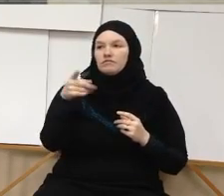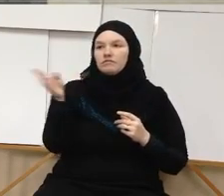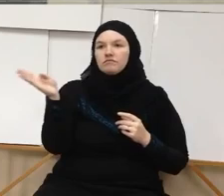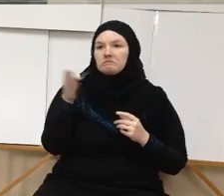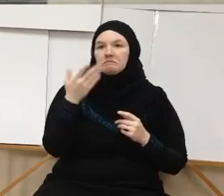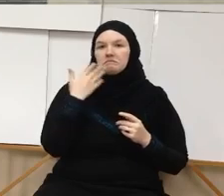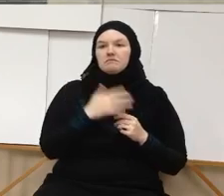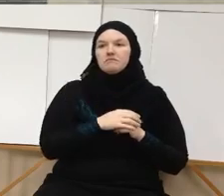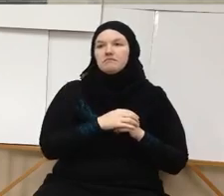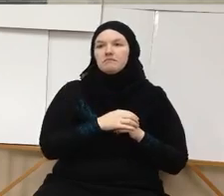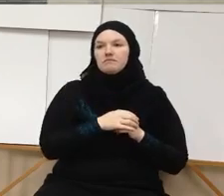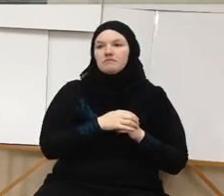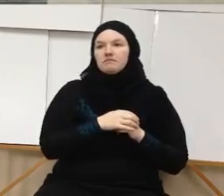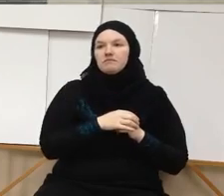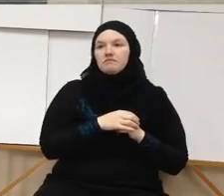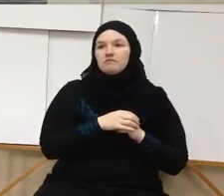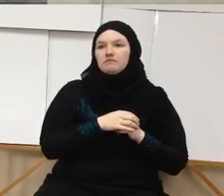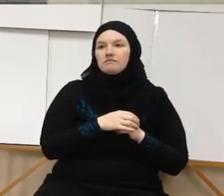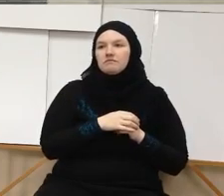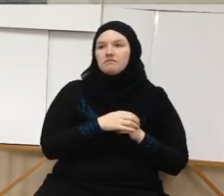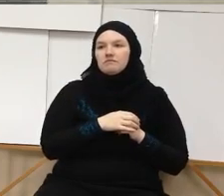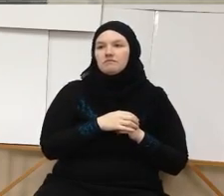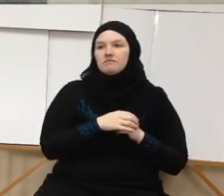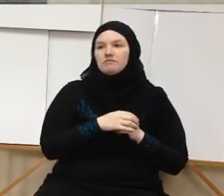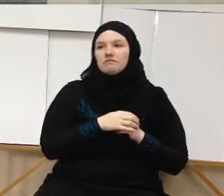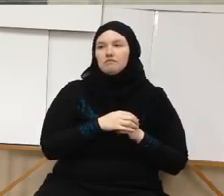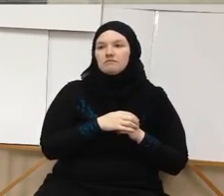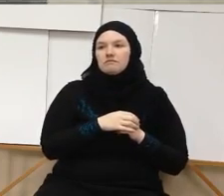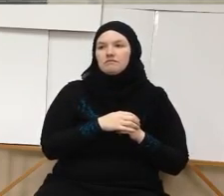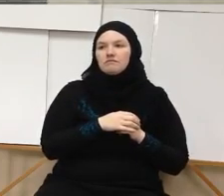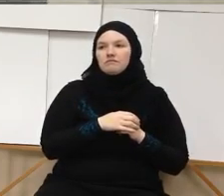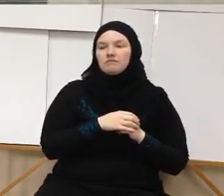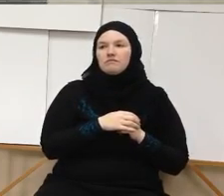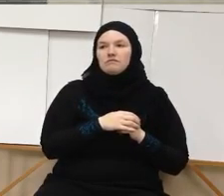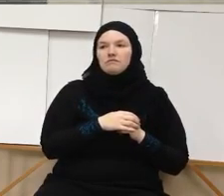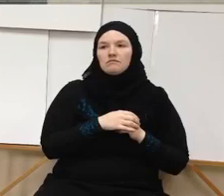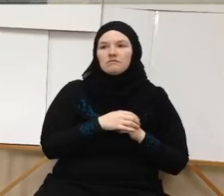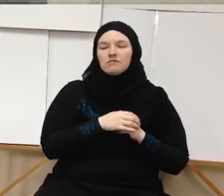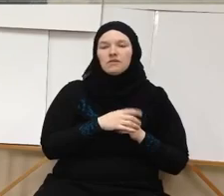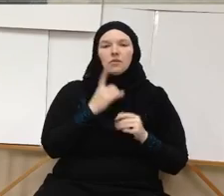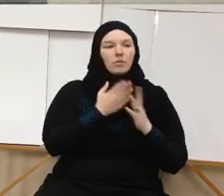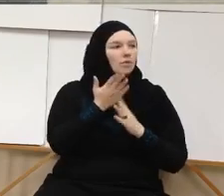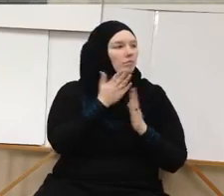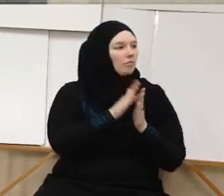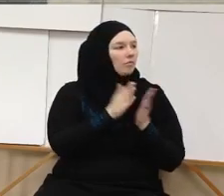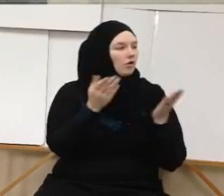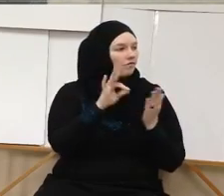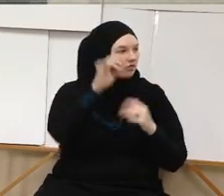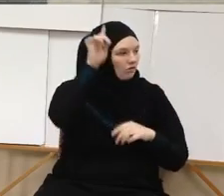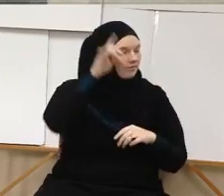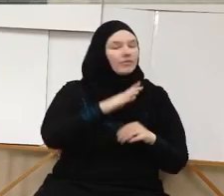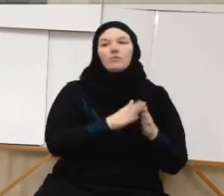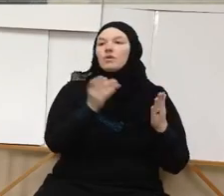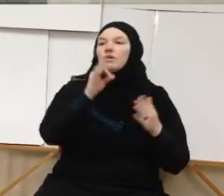are not sure that what they want will be achieved through the book of Allah. The book of